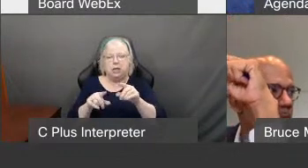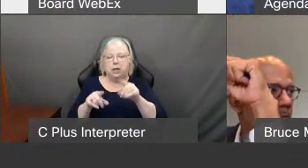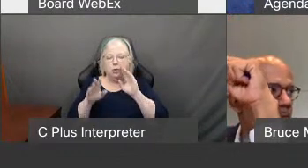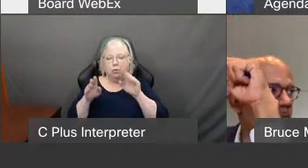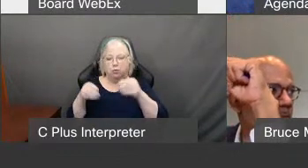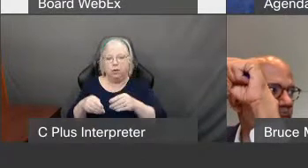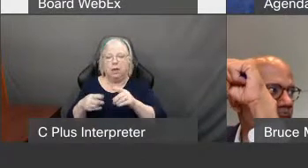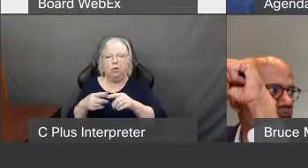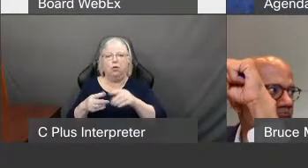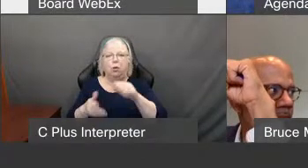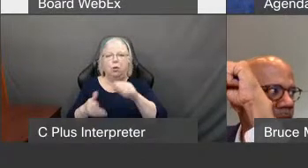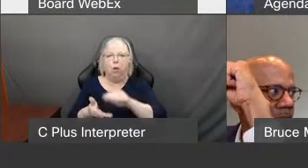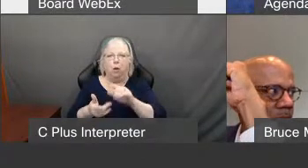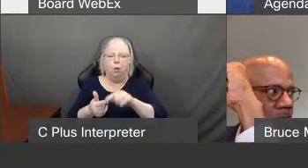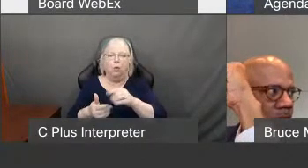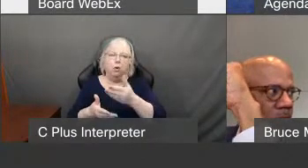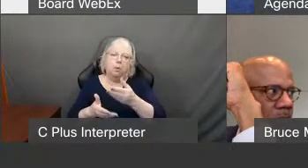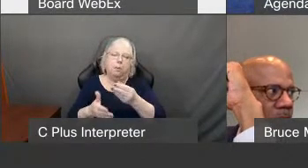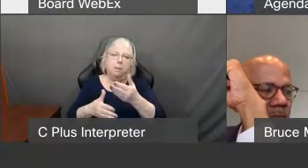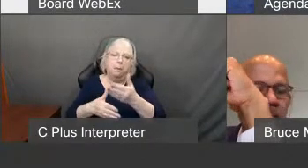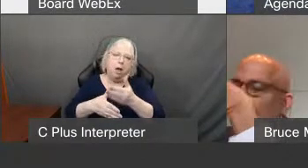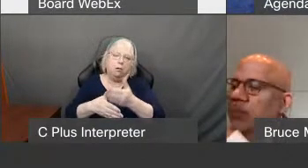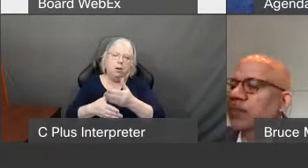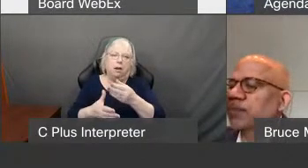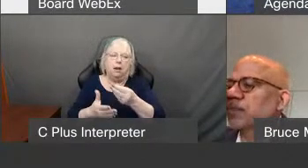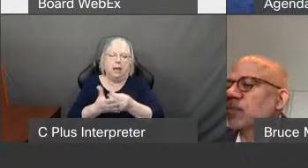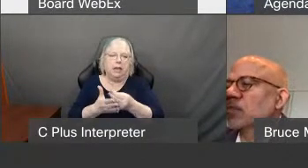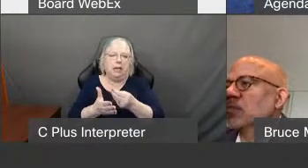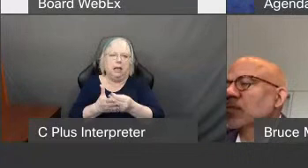income families within the nation, but also